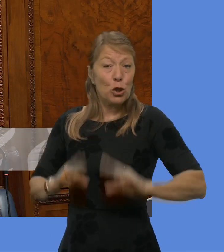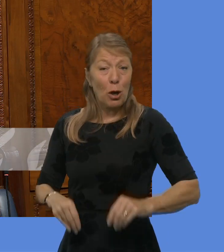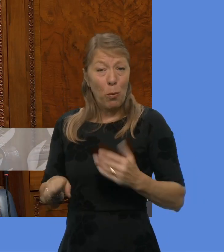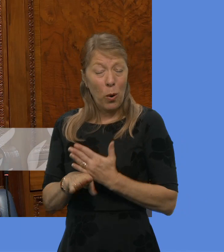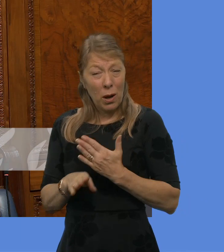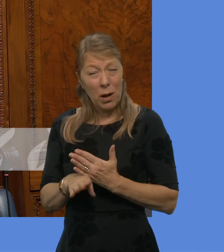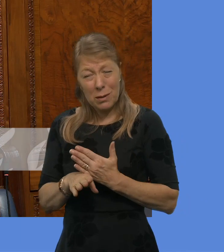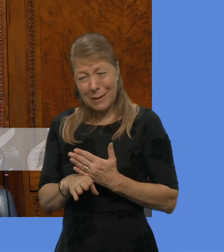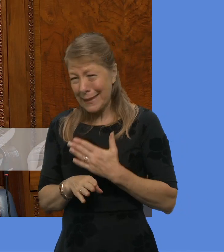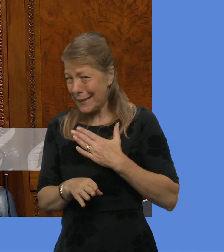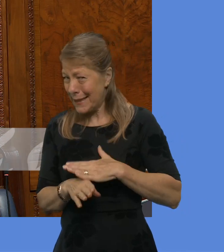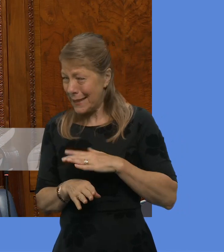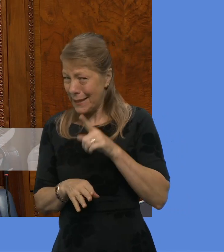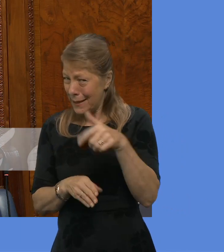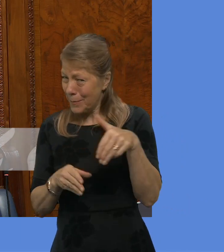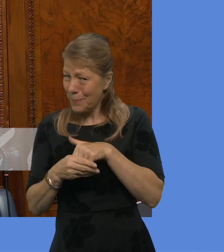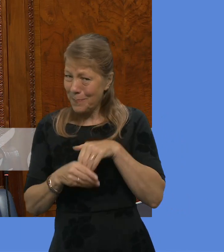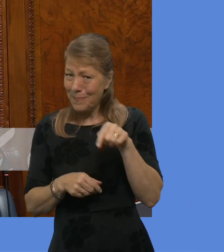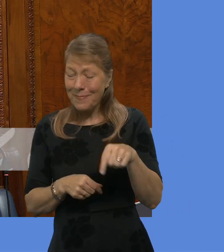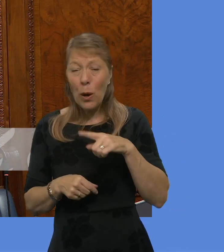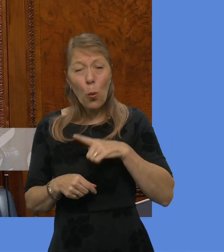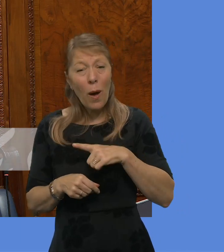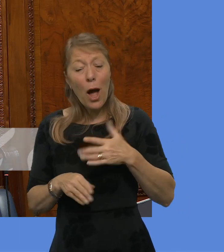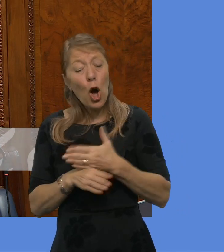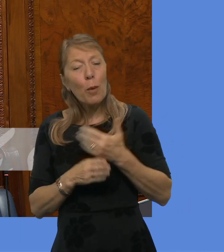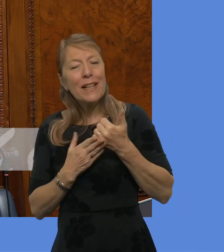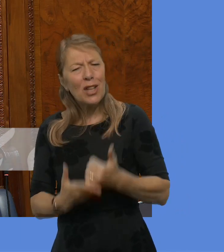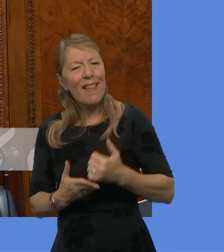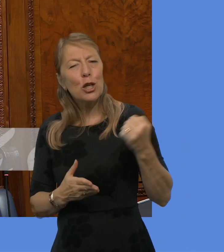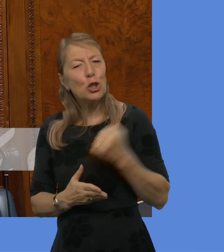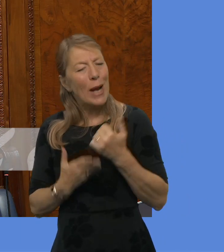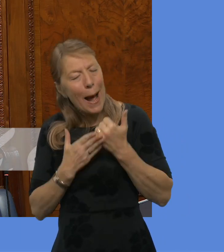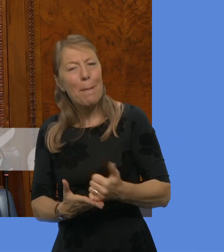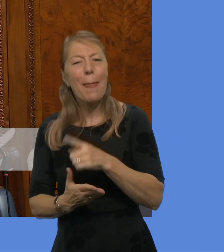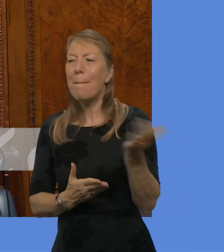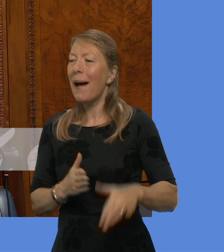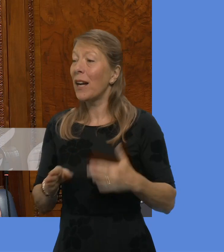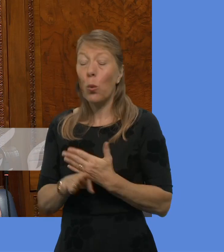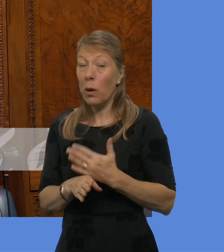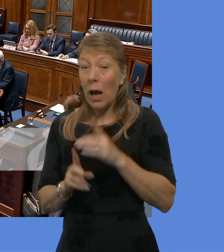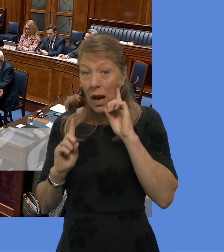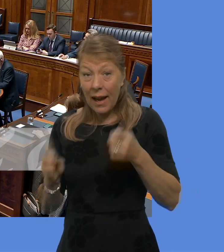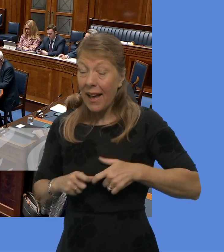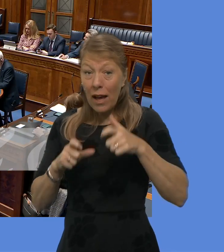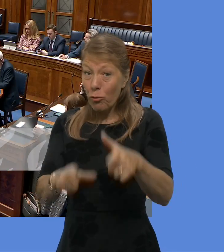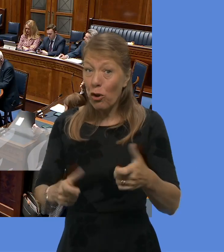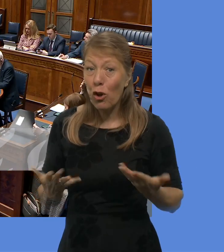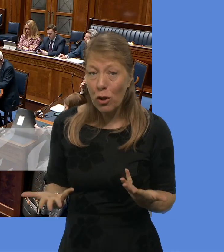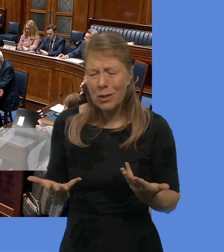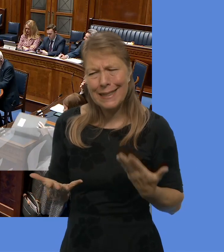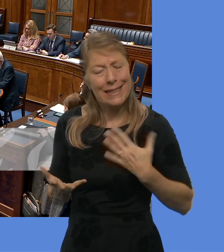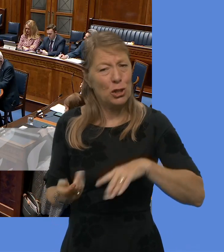occupational health has been shown to have failed, and we should be doing something about reinstating these prison officers if they so wish to return?